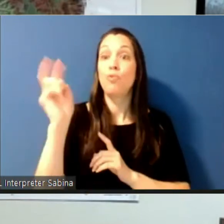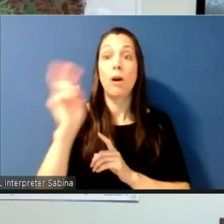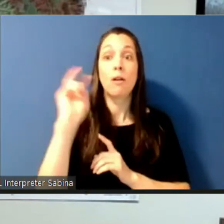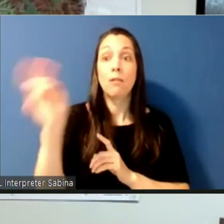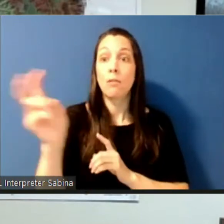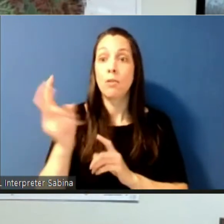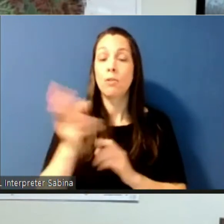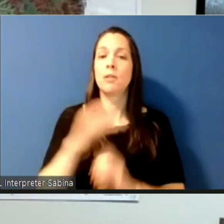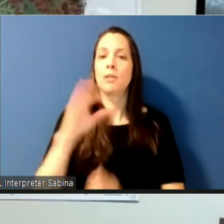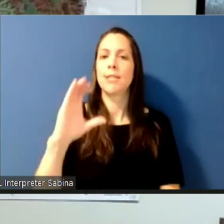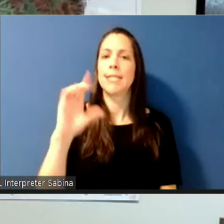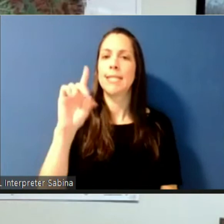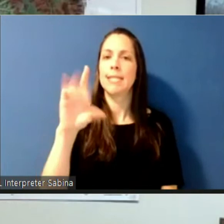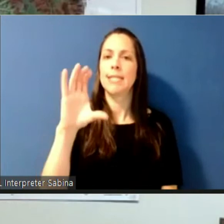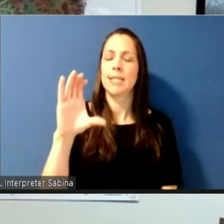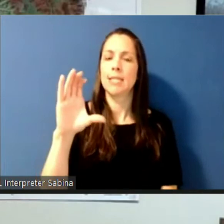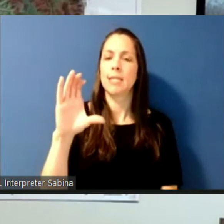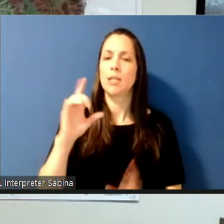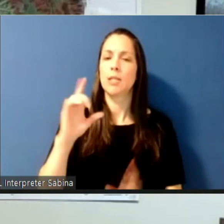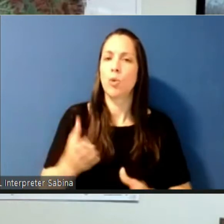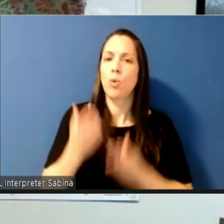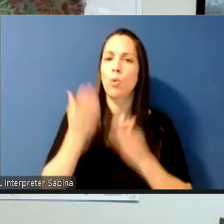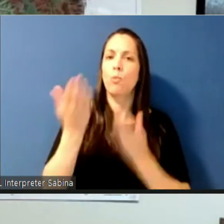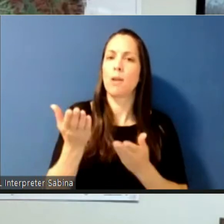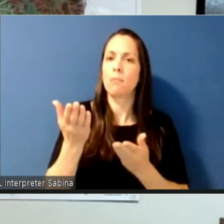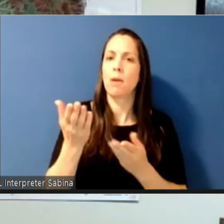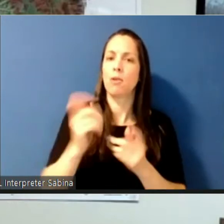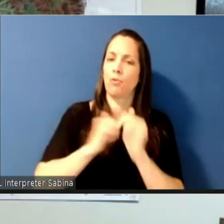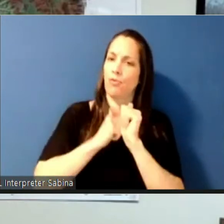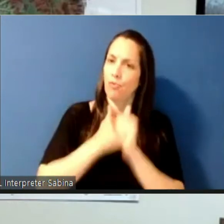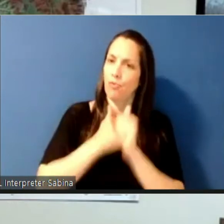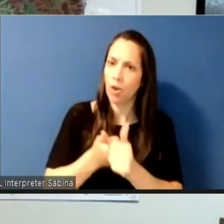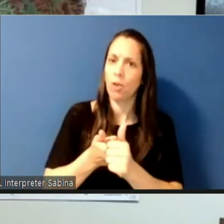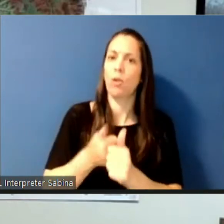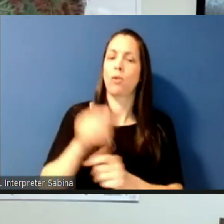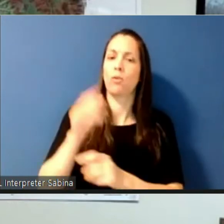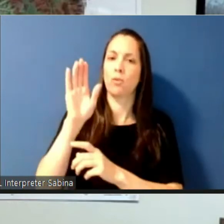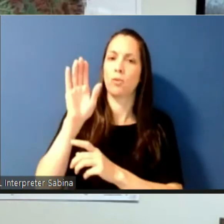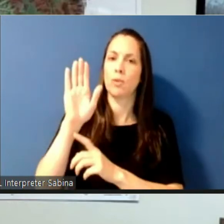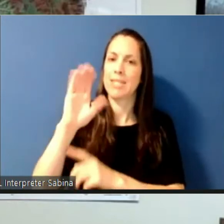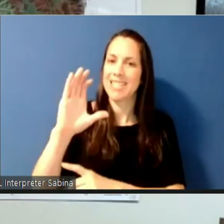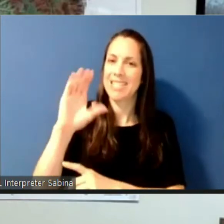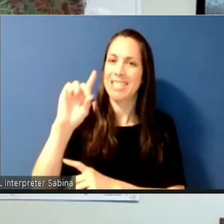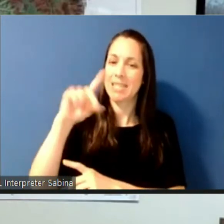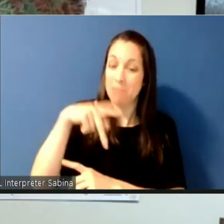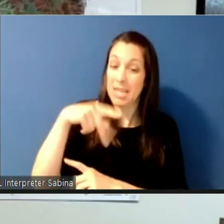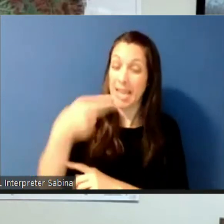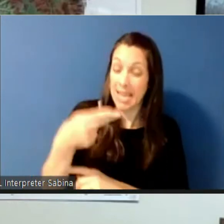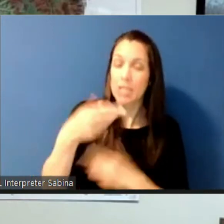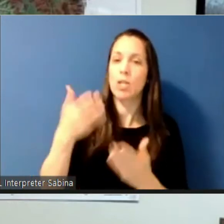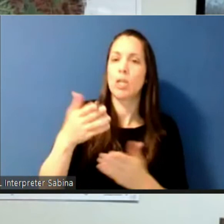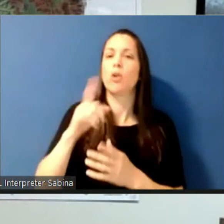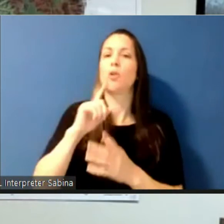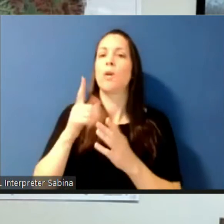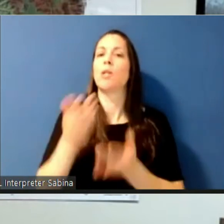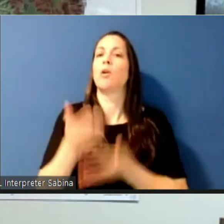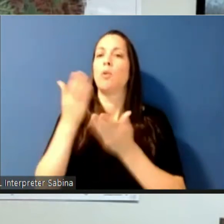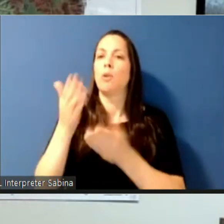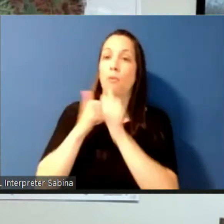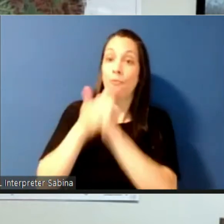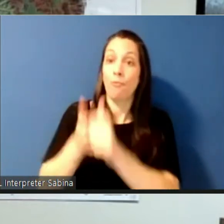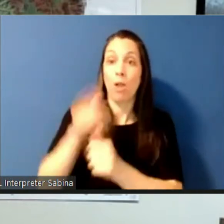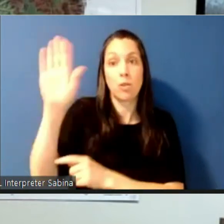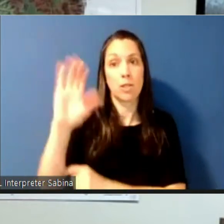the CDC is recommending following the CDPH is recommending following the CDC